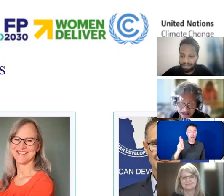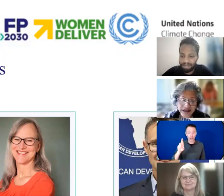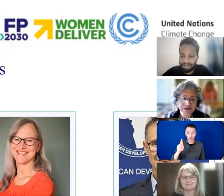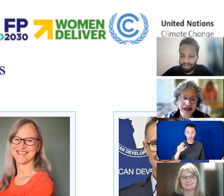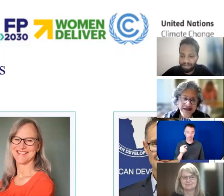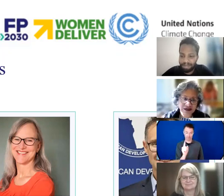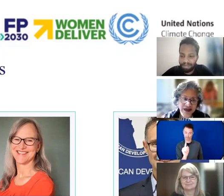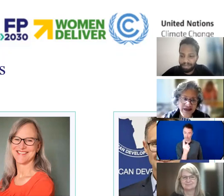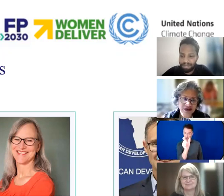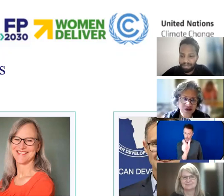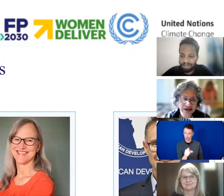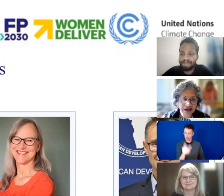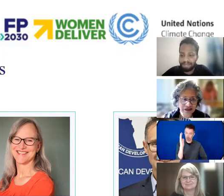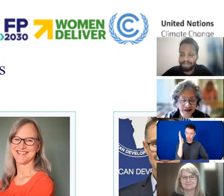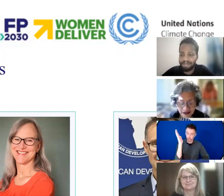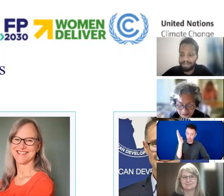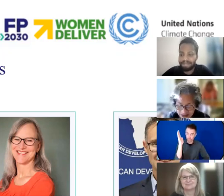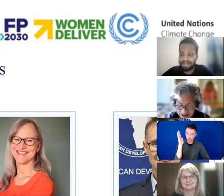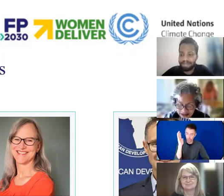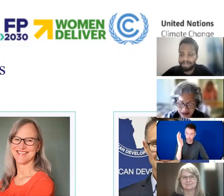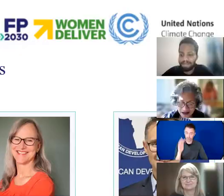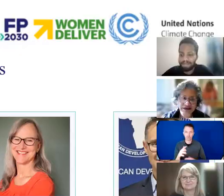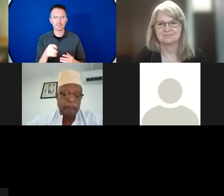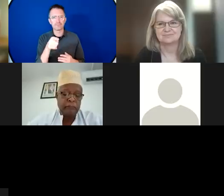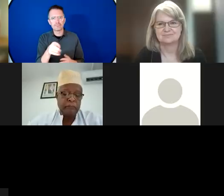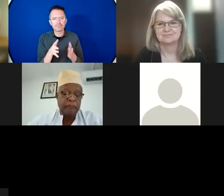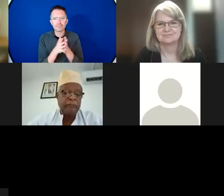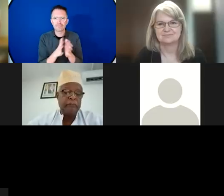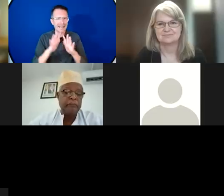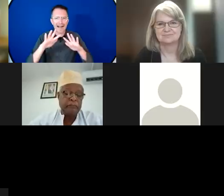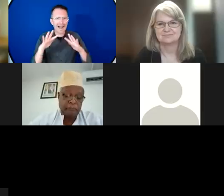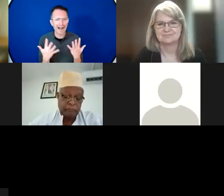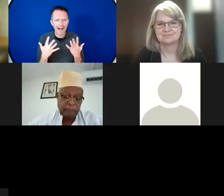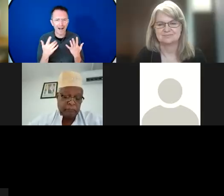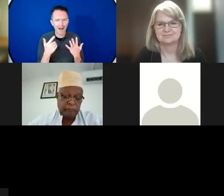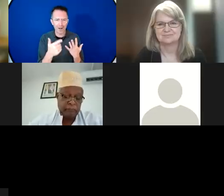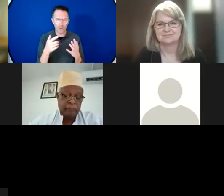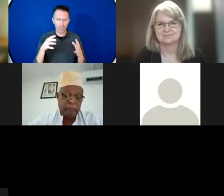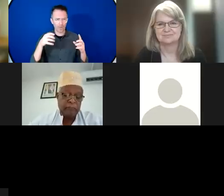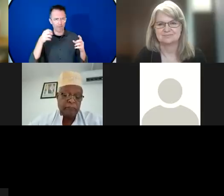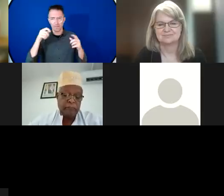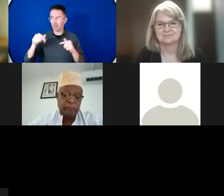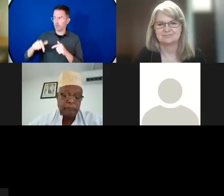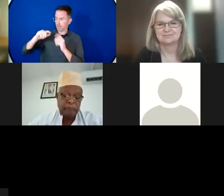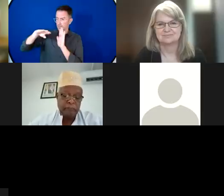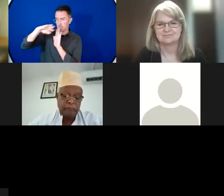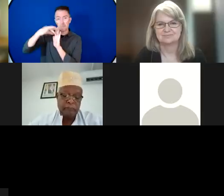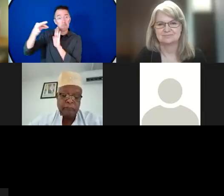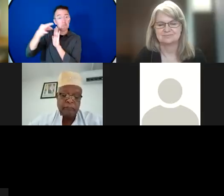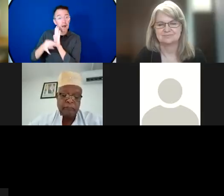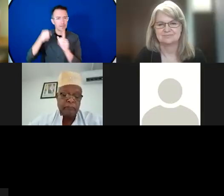it's really an amazing way they're calling out their governments they're asking for support to take more ambitious